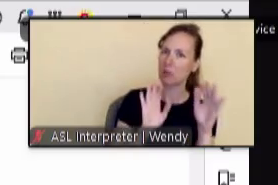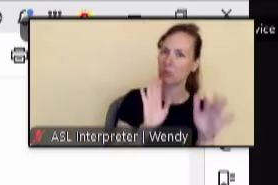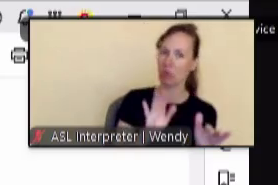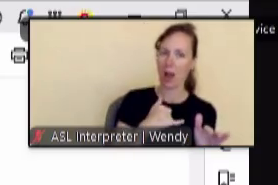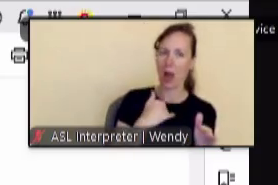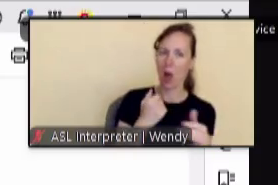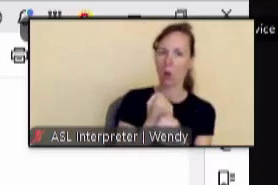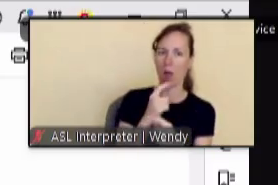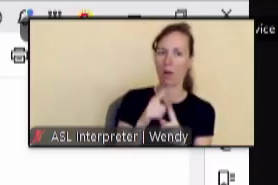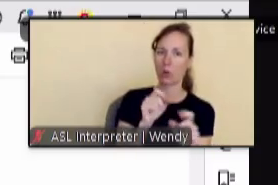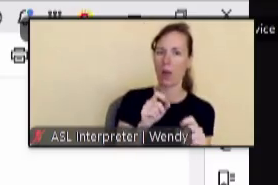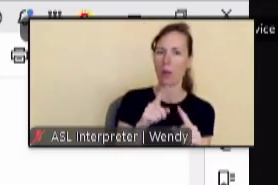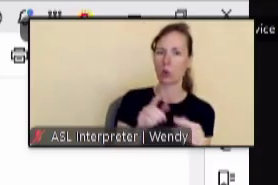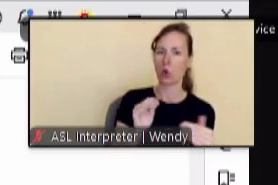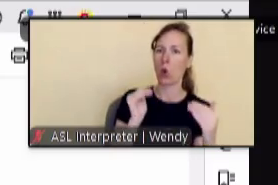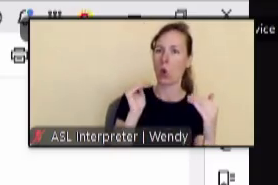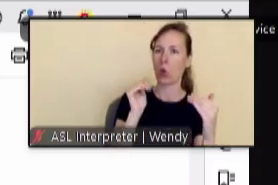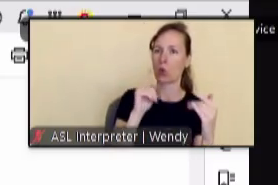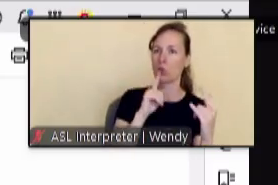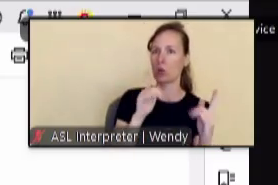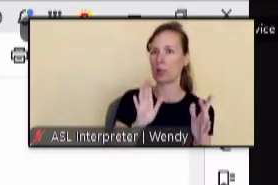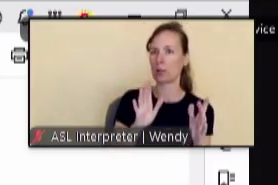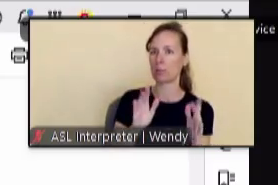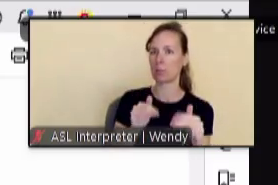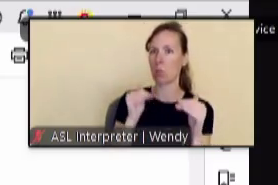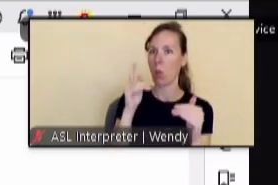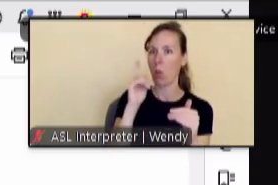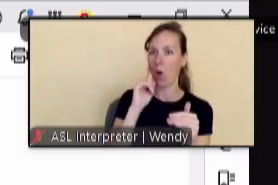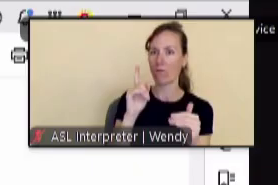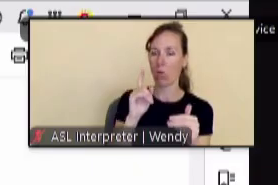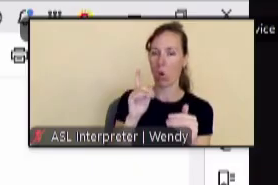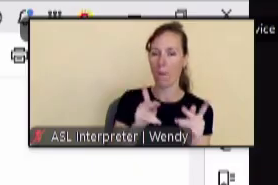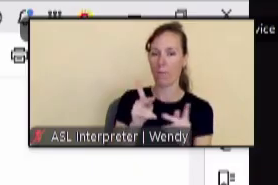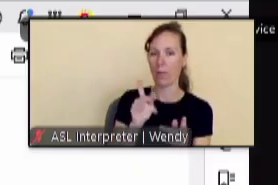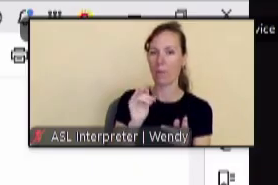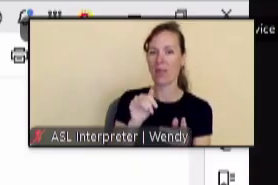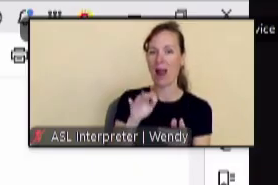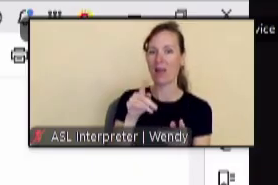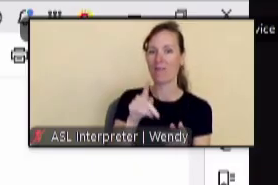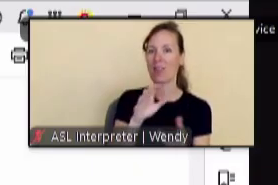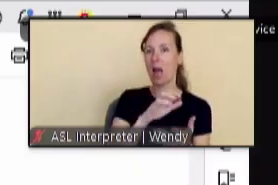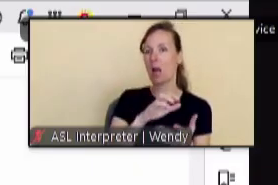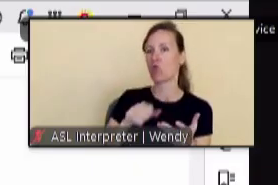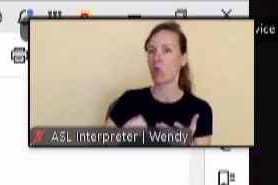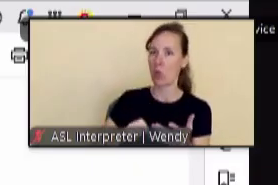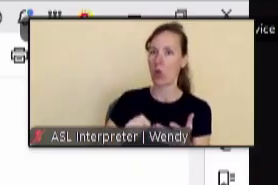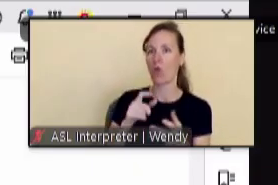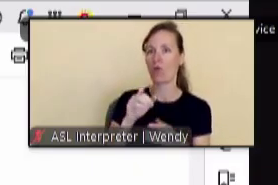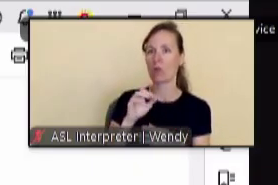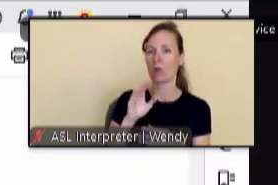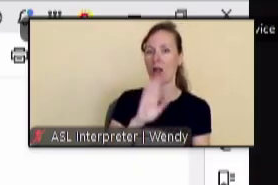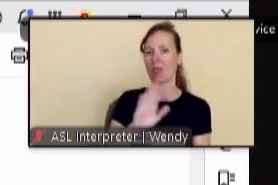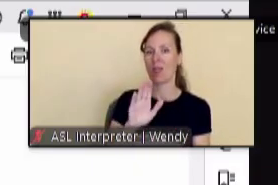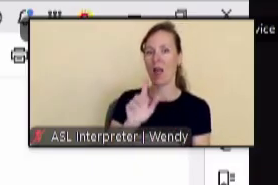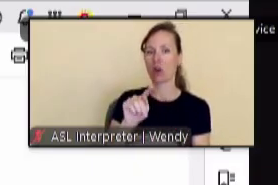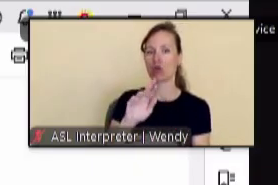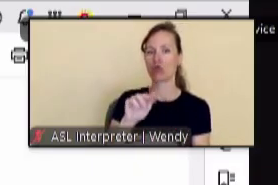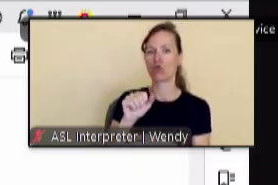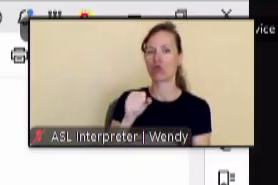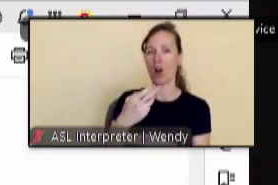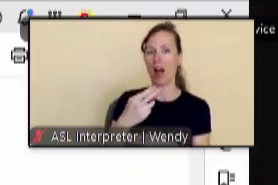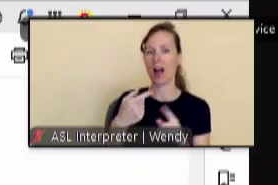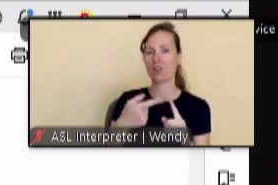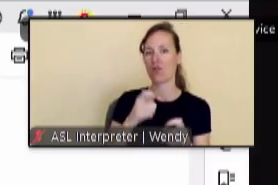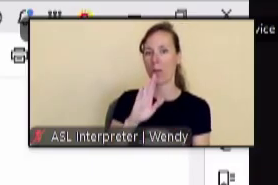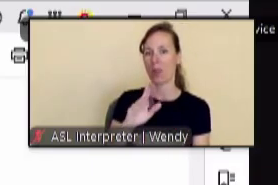they took all of their regular trash out of their trash and we used it to make our, what does the county call